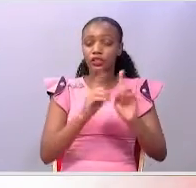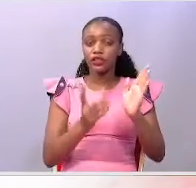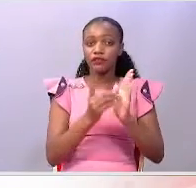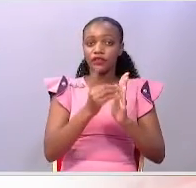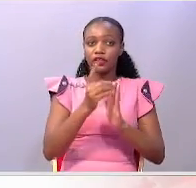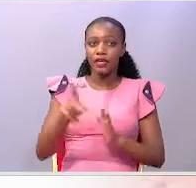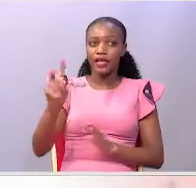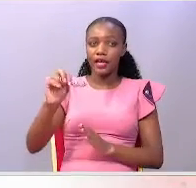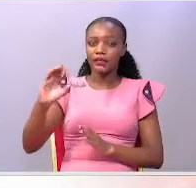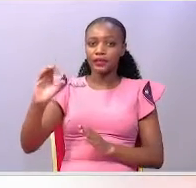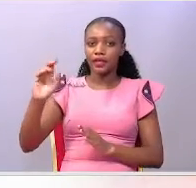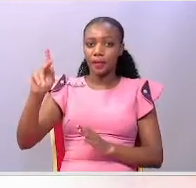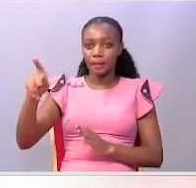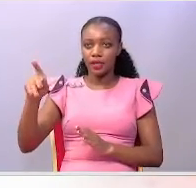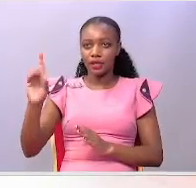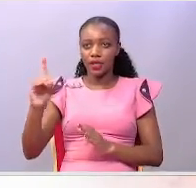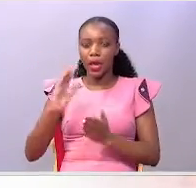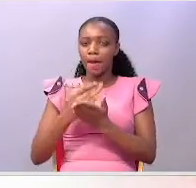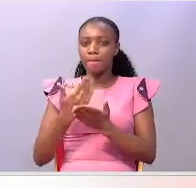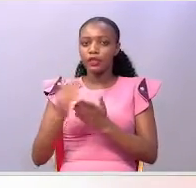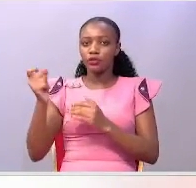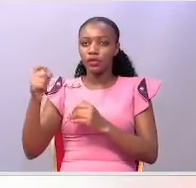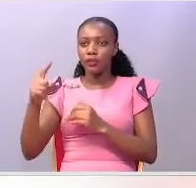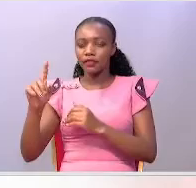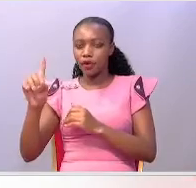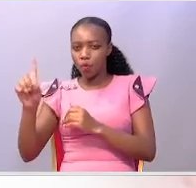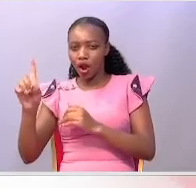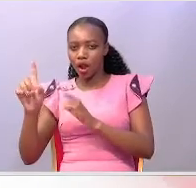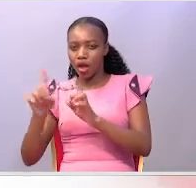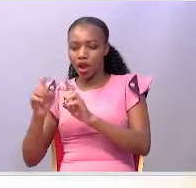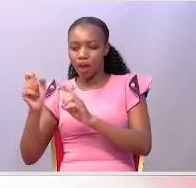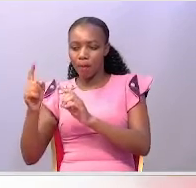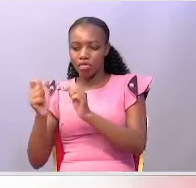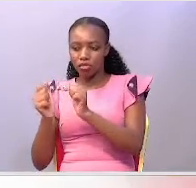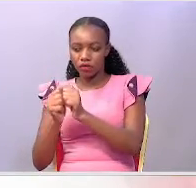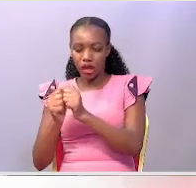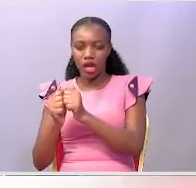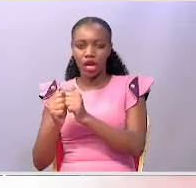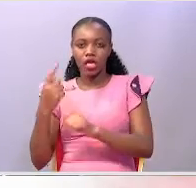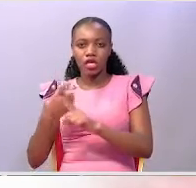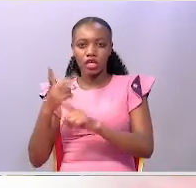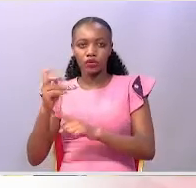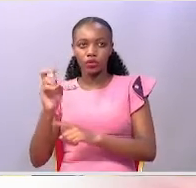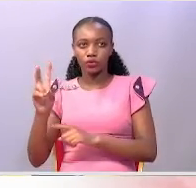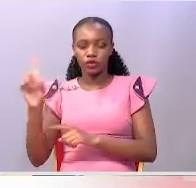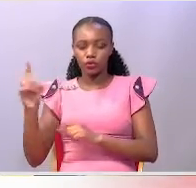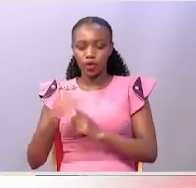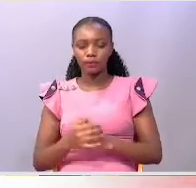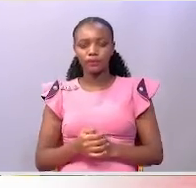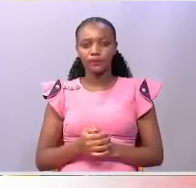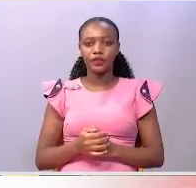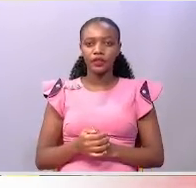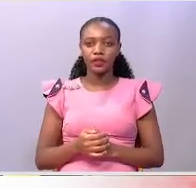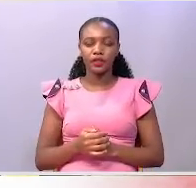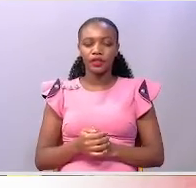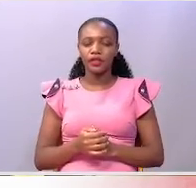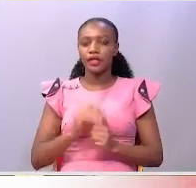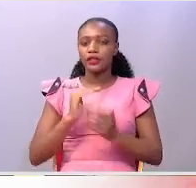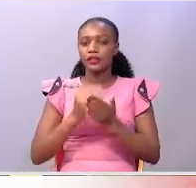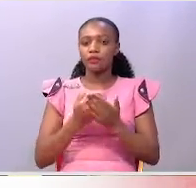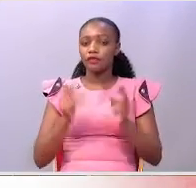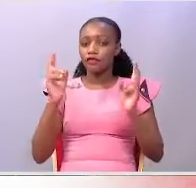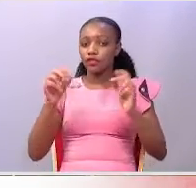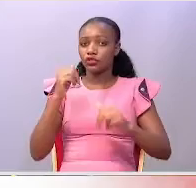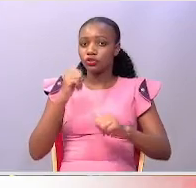Development, NCPD, between the months of January and October this year. Among the old and married sexually active adolescents, we're